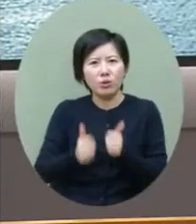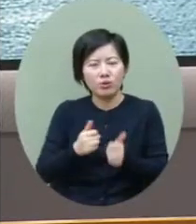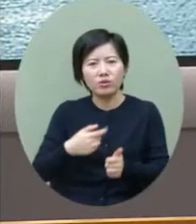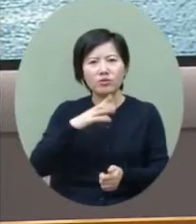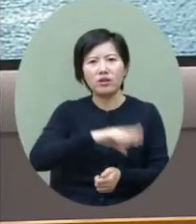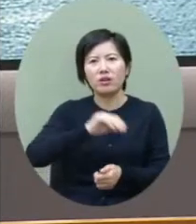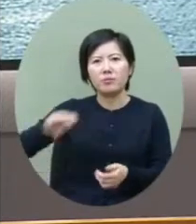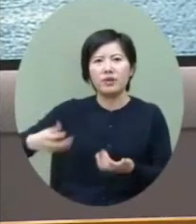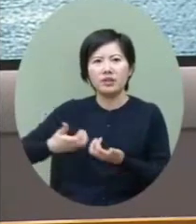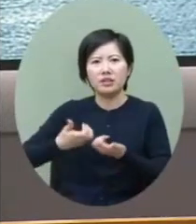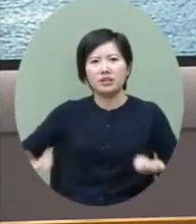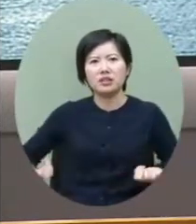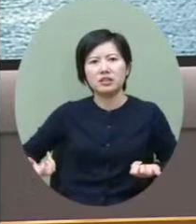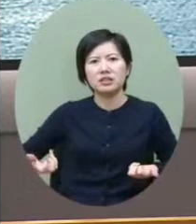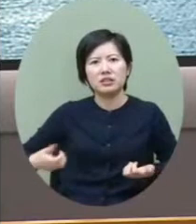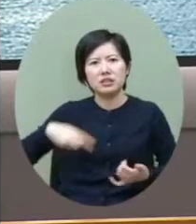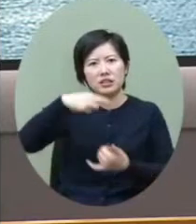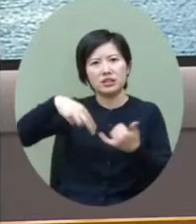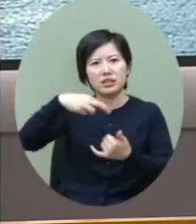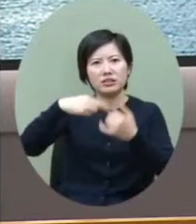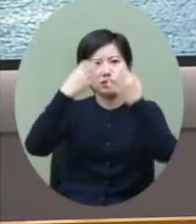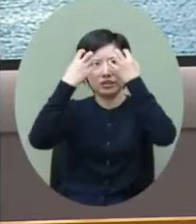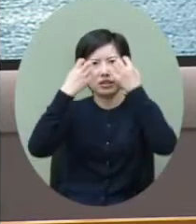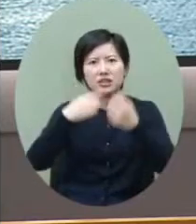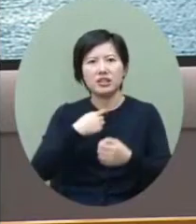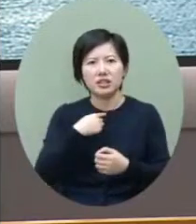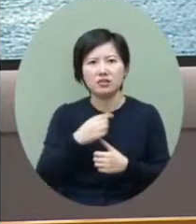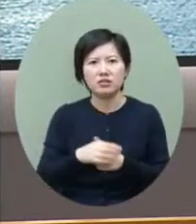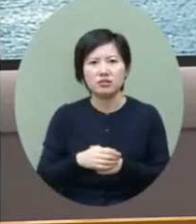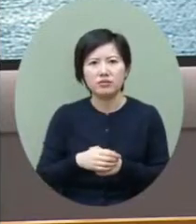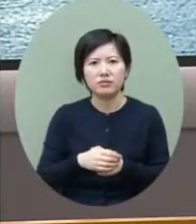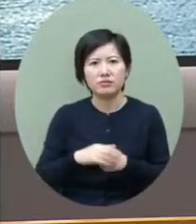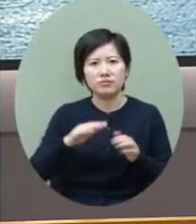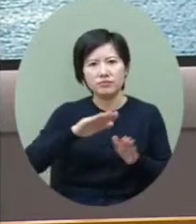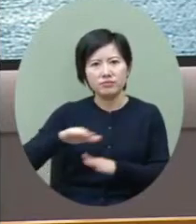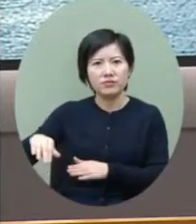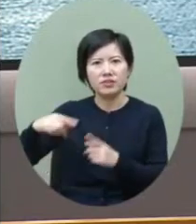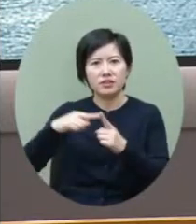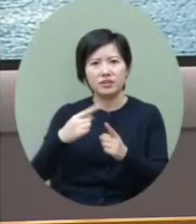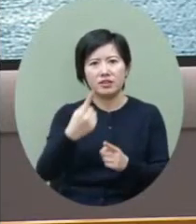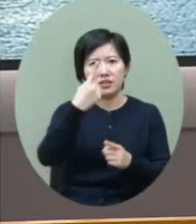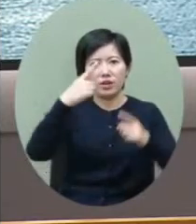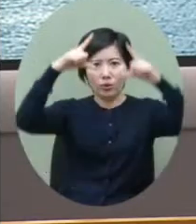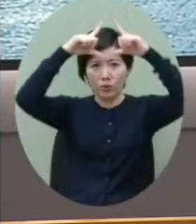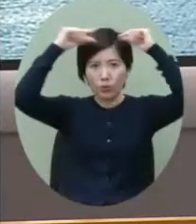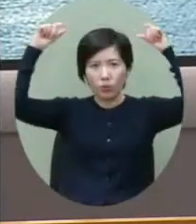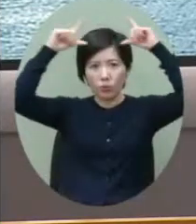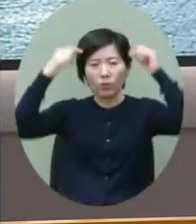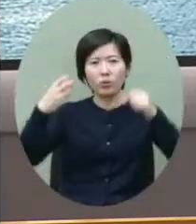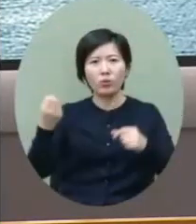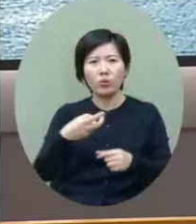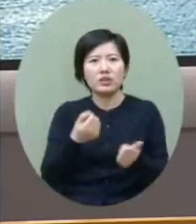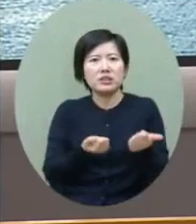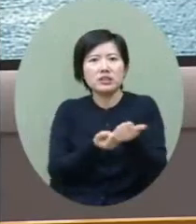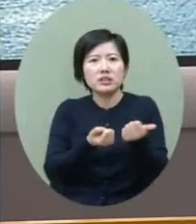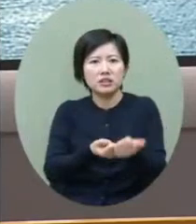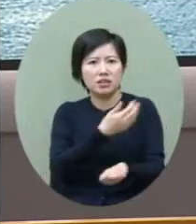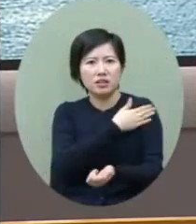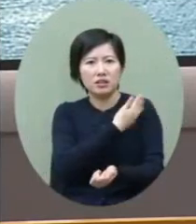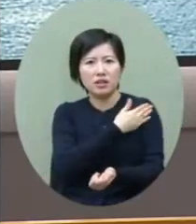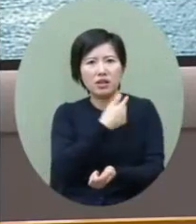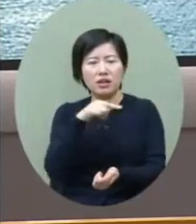being stained by the water leak. Acting out of caution, we sent the patient to another ward for medical surveillance. A nurse and